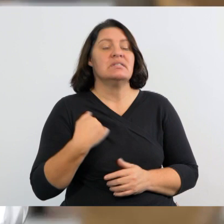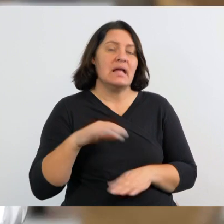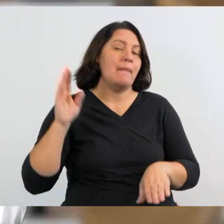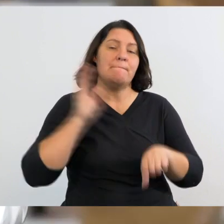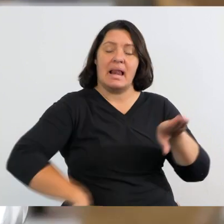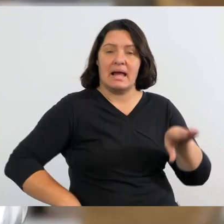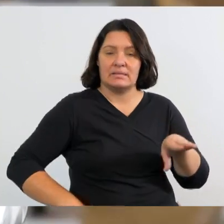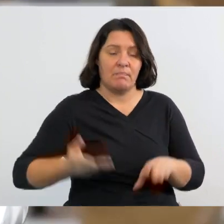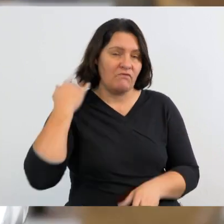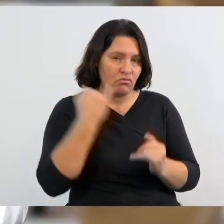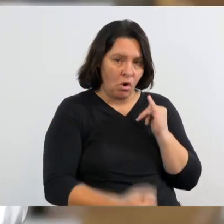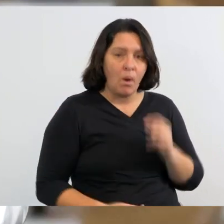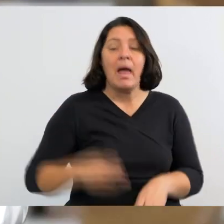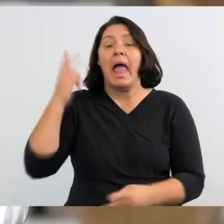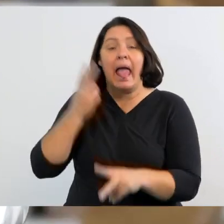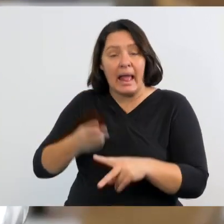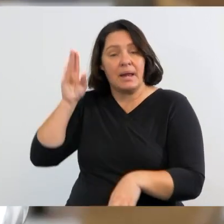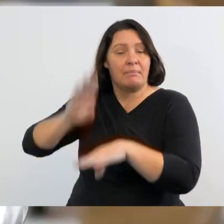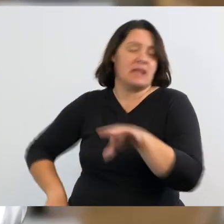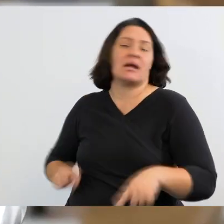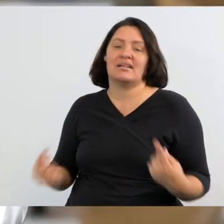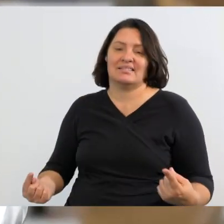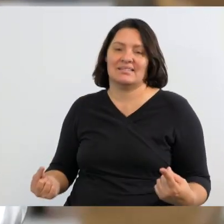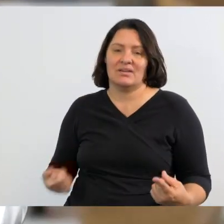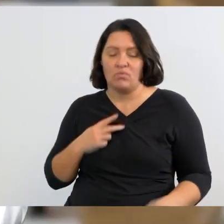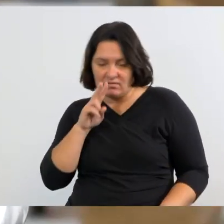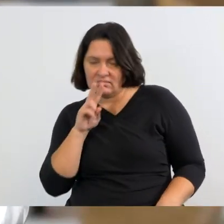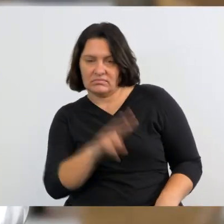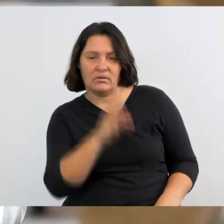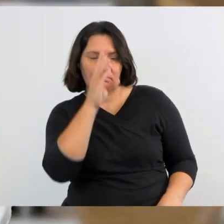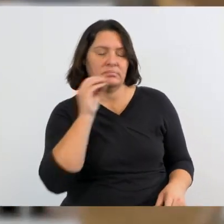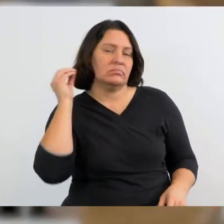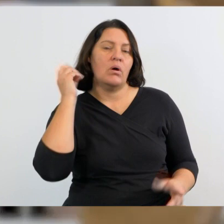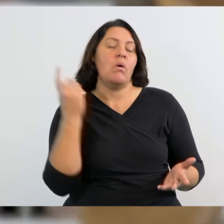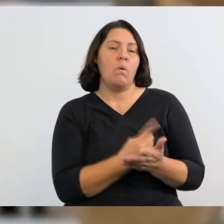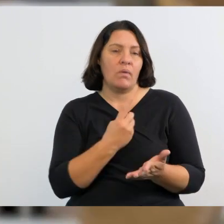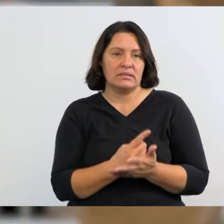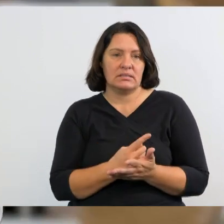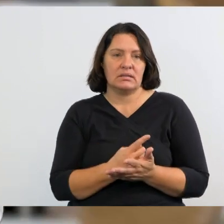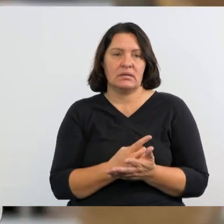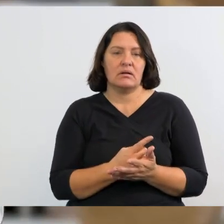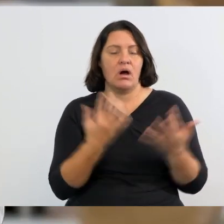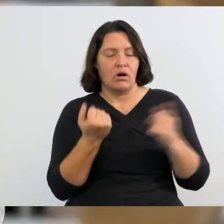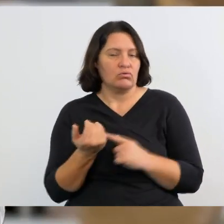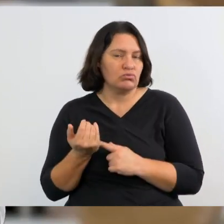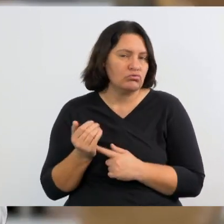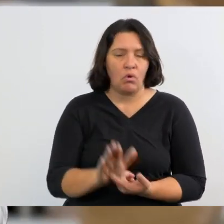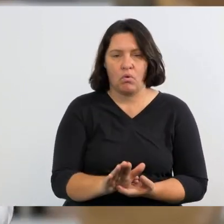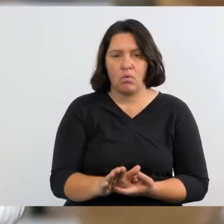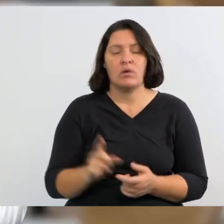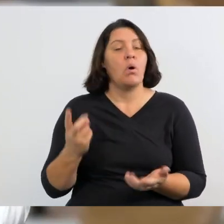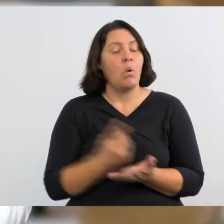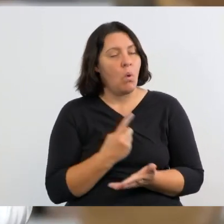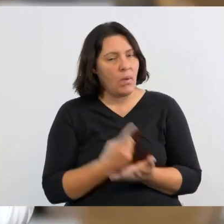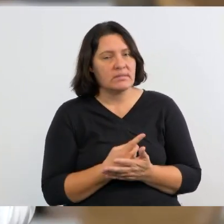right, so please keep that in mind. Always show all your calculations, and then always make sure that whatever's been asked,